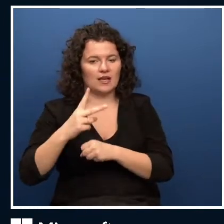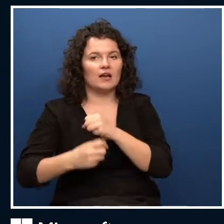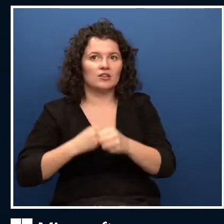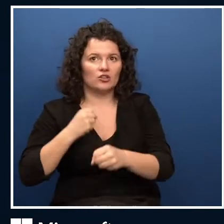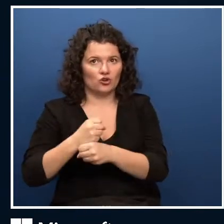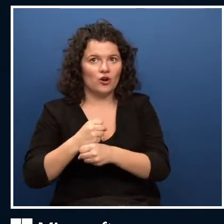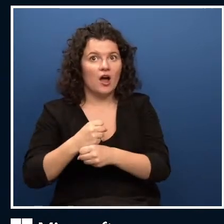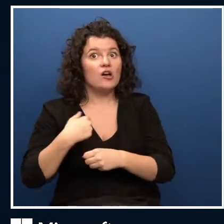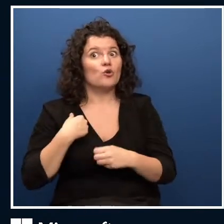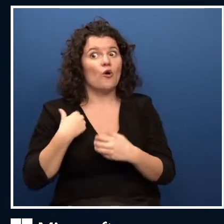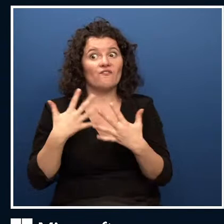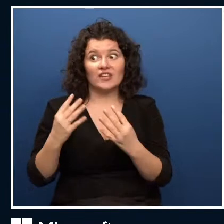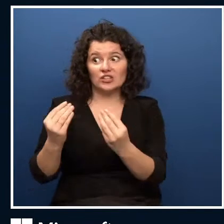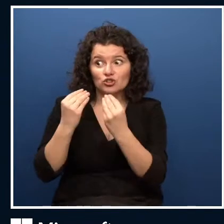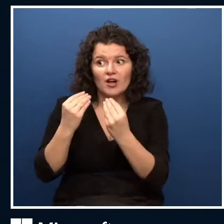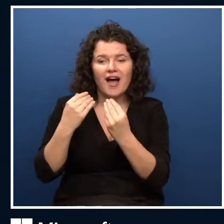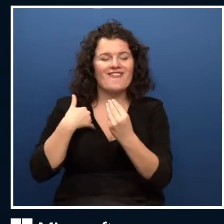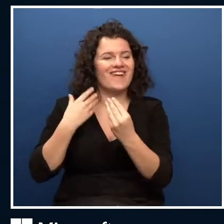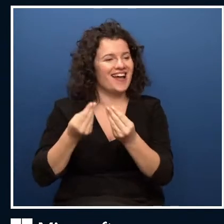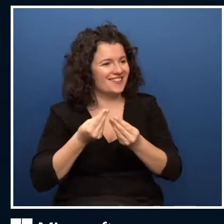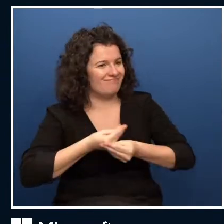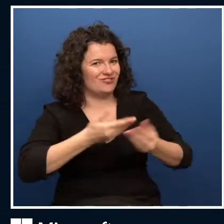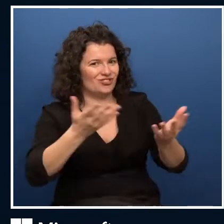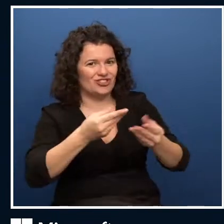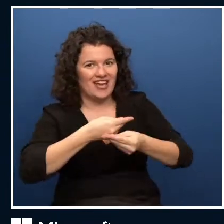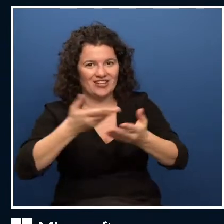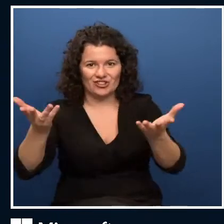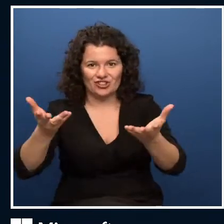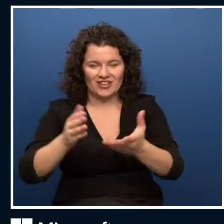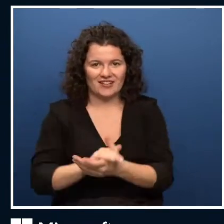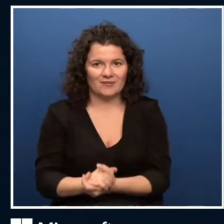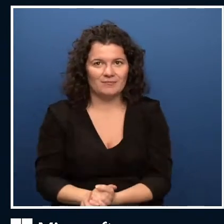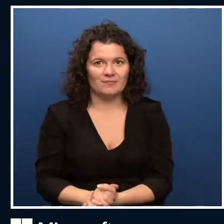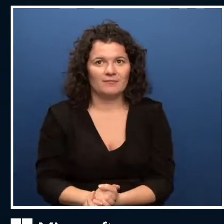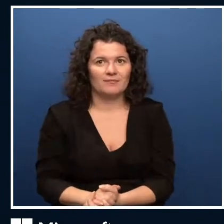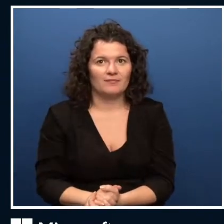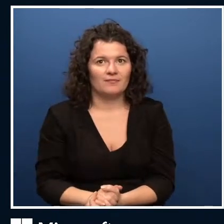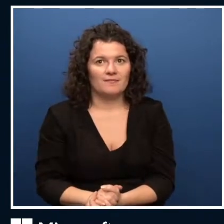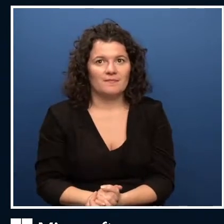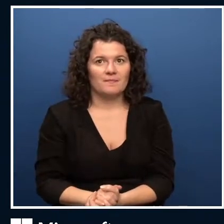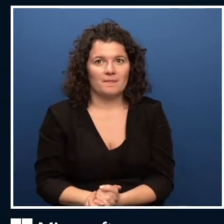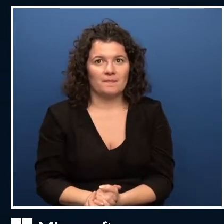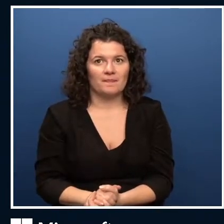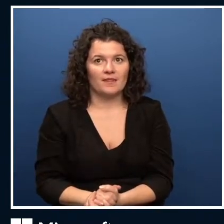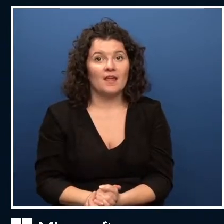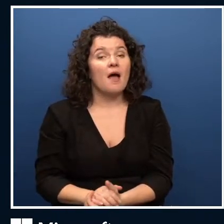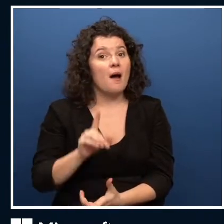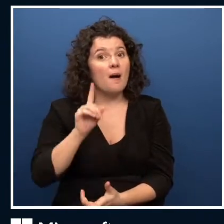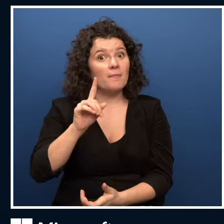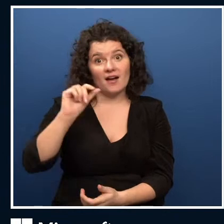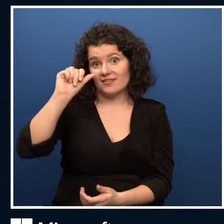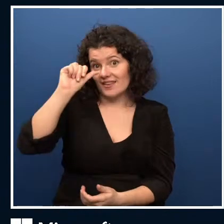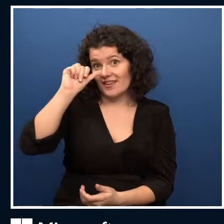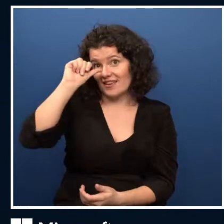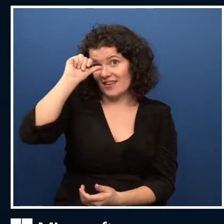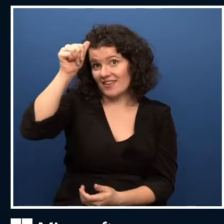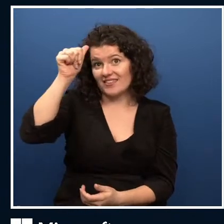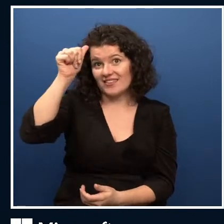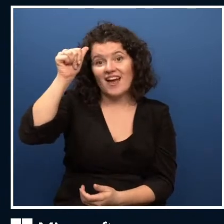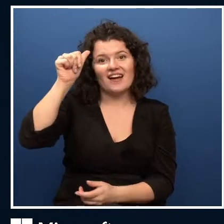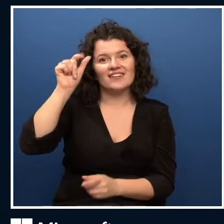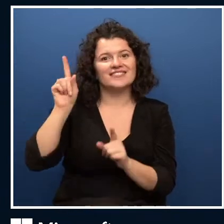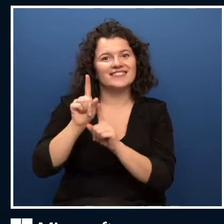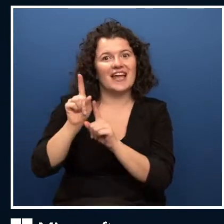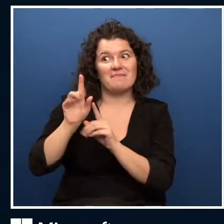with you folks. And apart from that, I also had the privilege of bringing the India's first Kaggle Days meetup group in India. So that's in